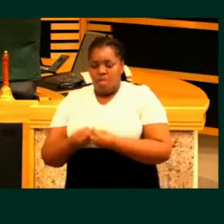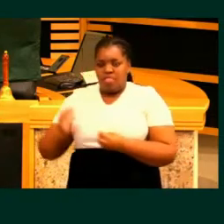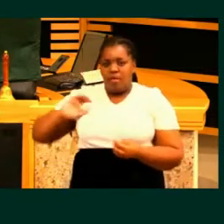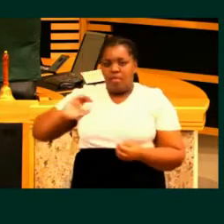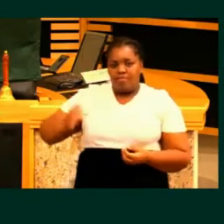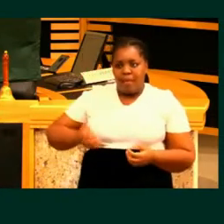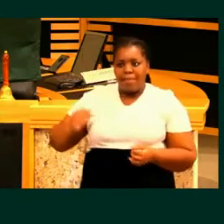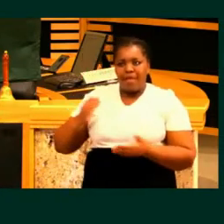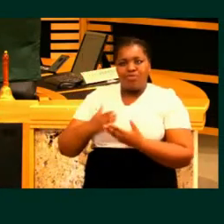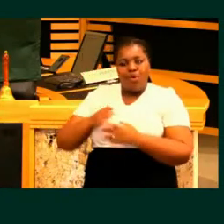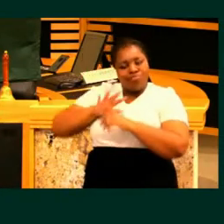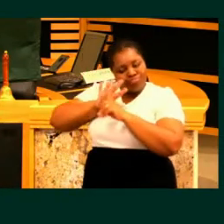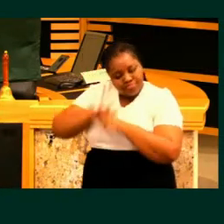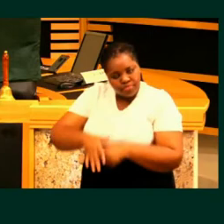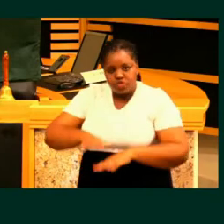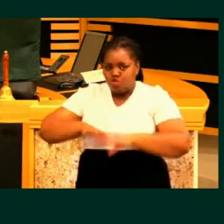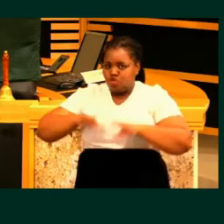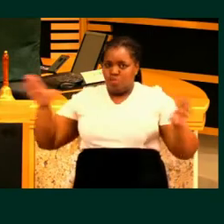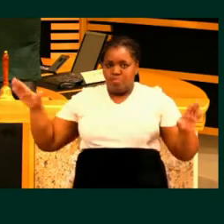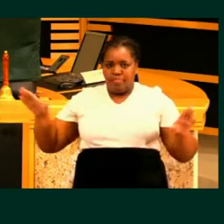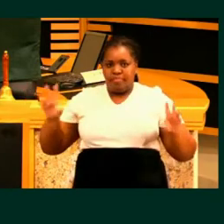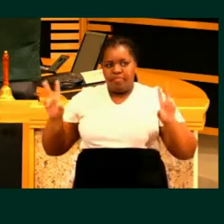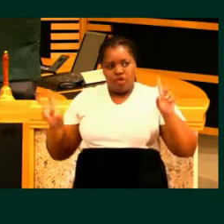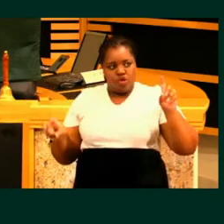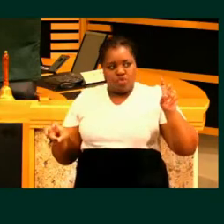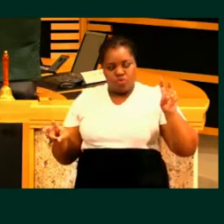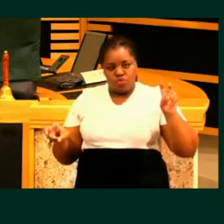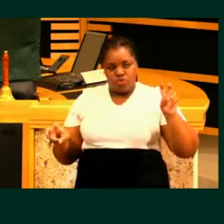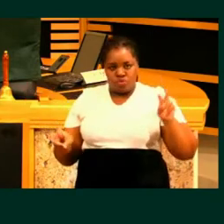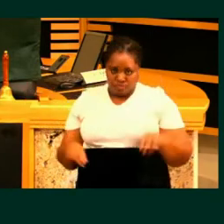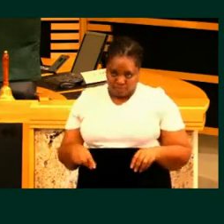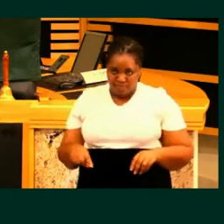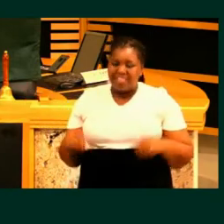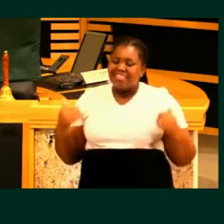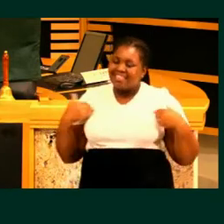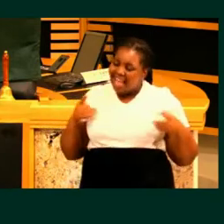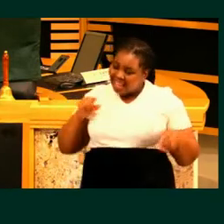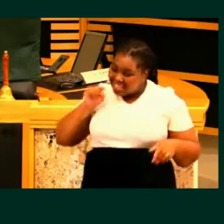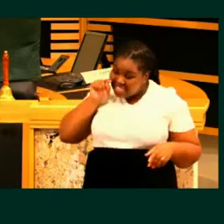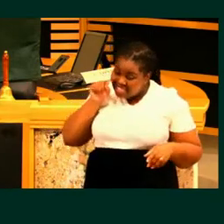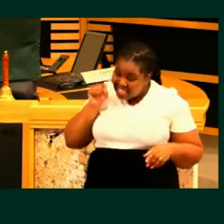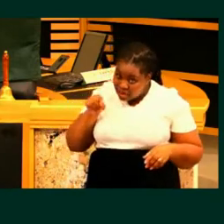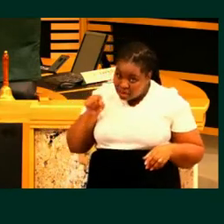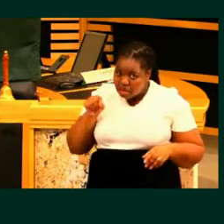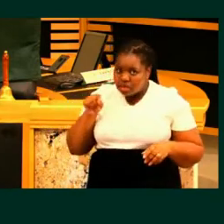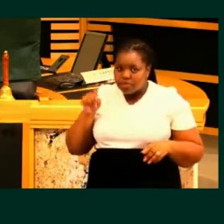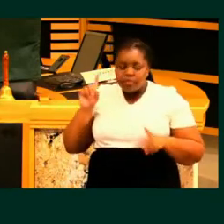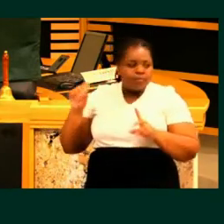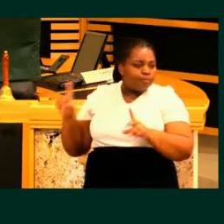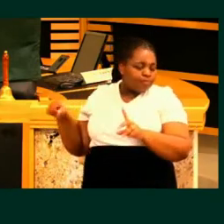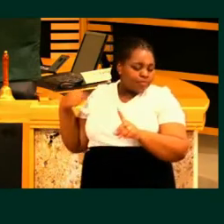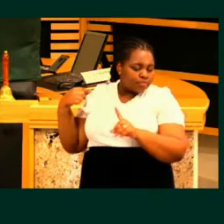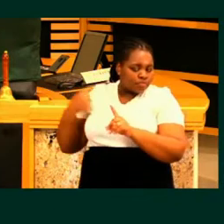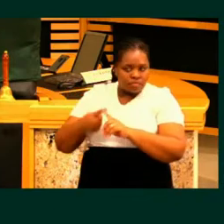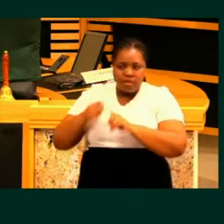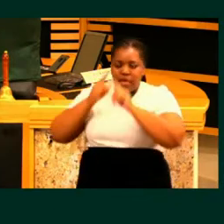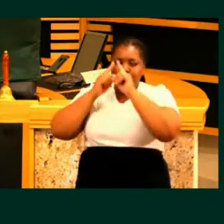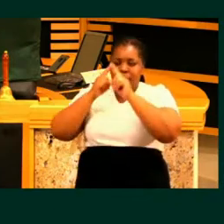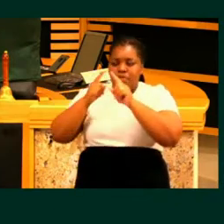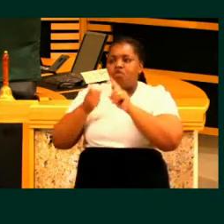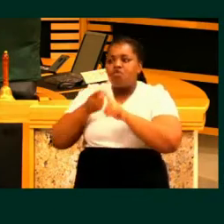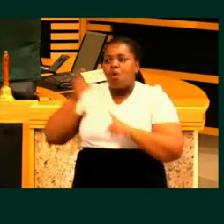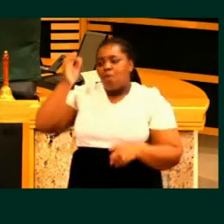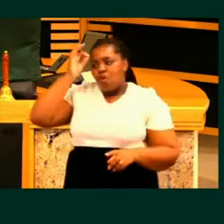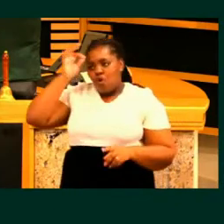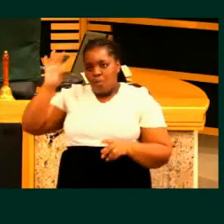forms of Oppression close quote since then there's been a purposeful attempt from the government